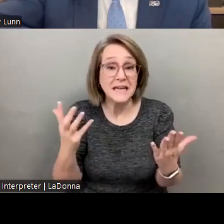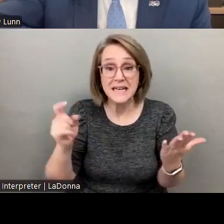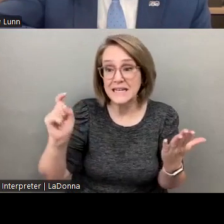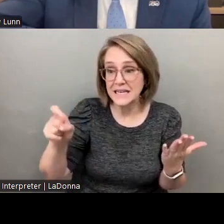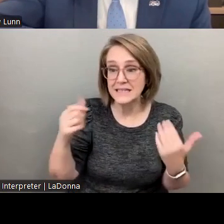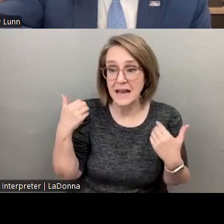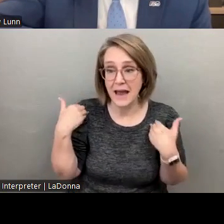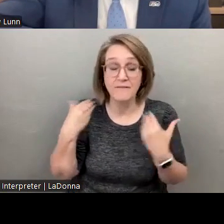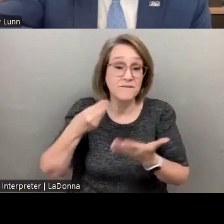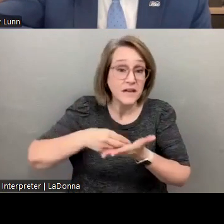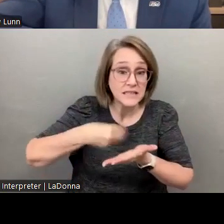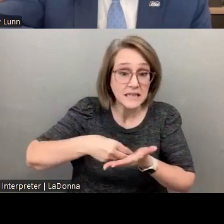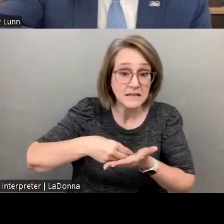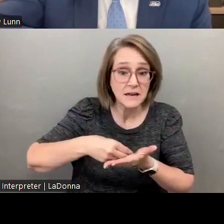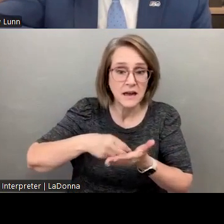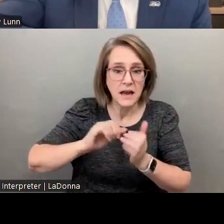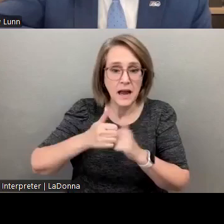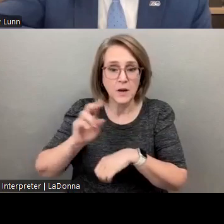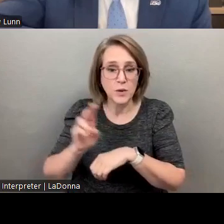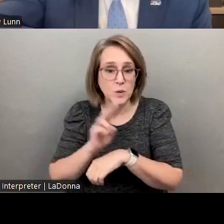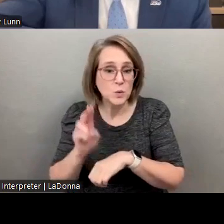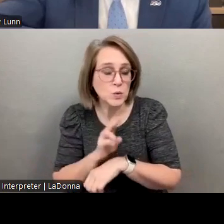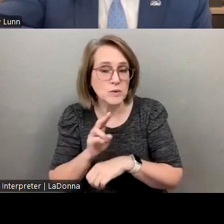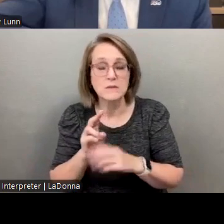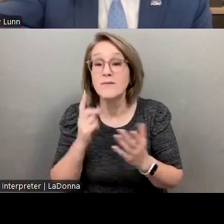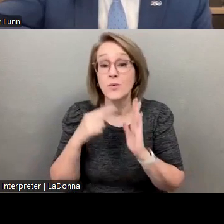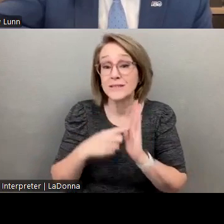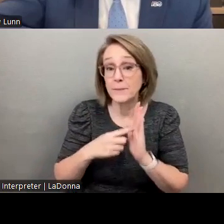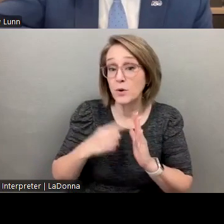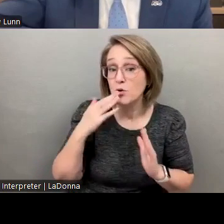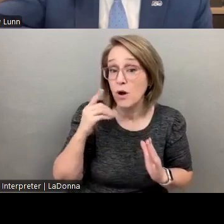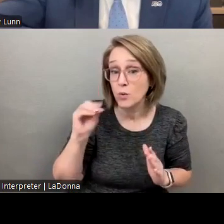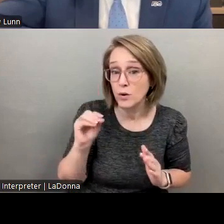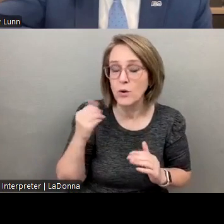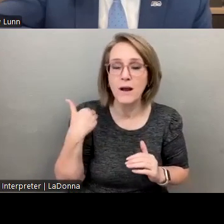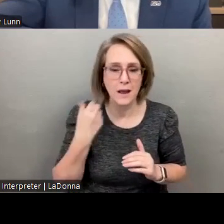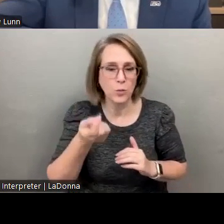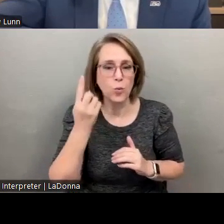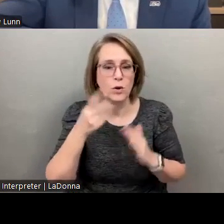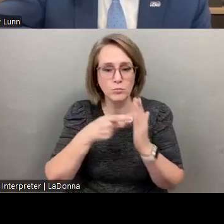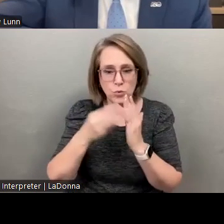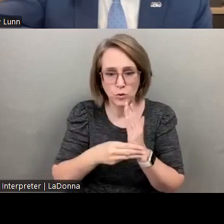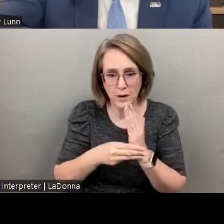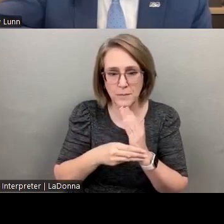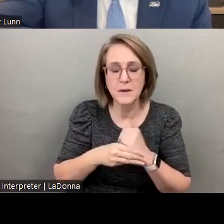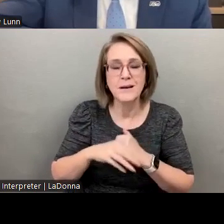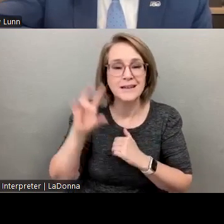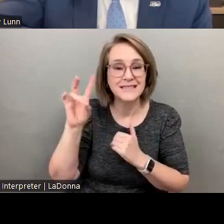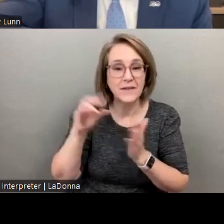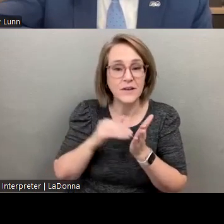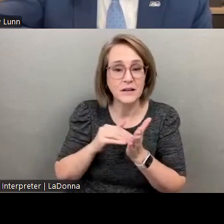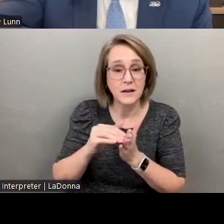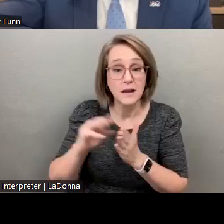funding. Colorado passed a few years ago $7 million for a program called Multidisciplinary Crime Prevention and Crisis Intervention.